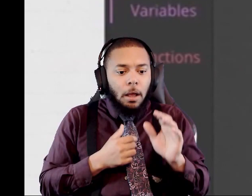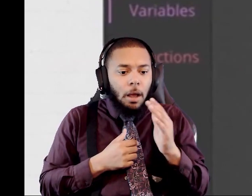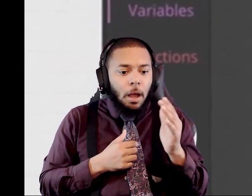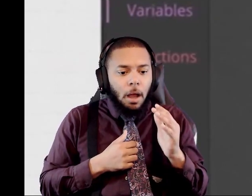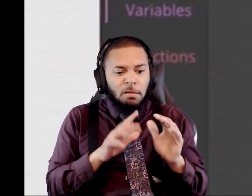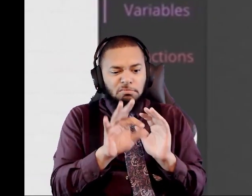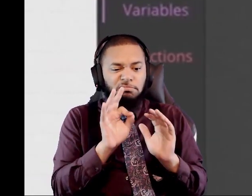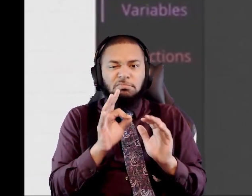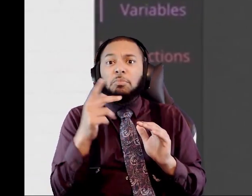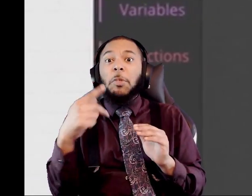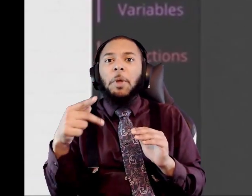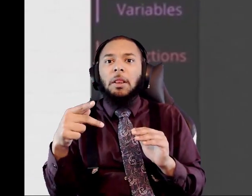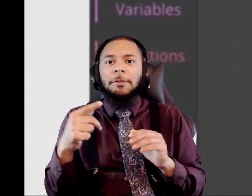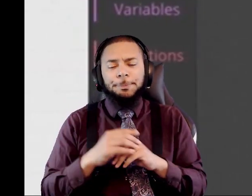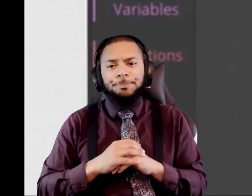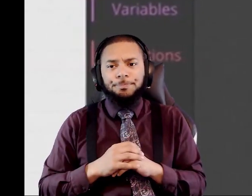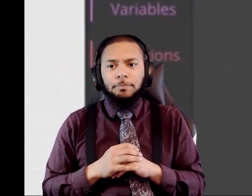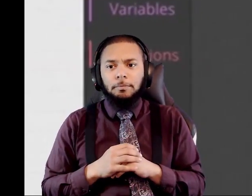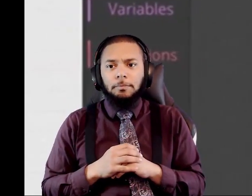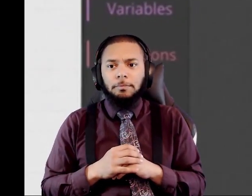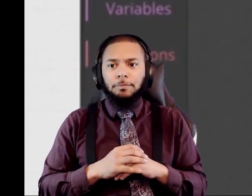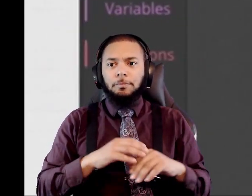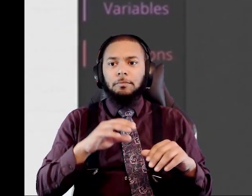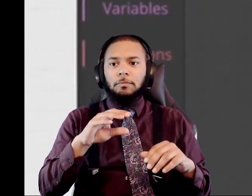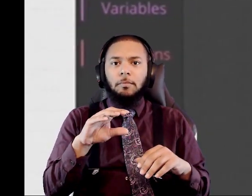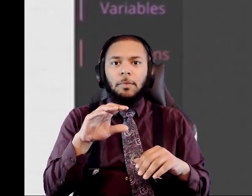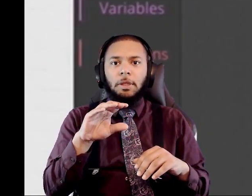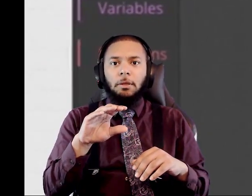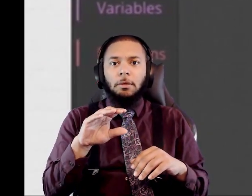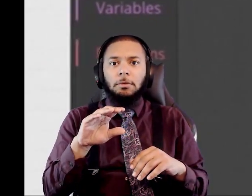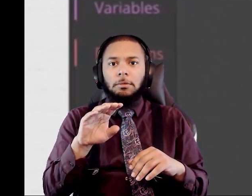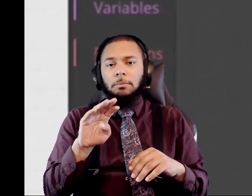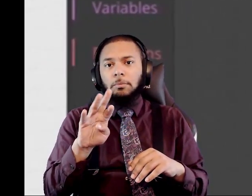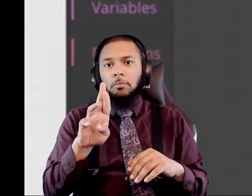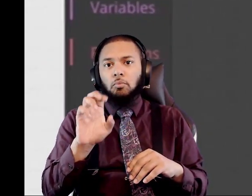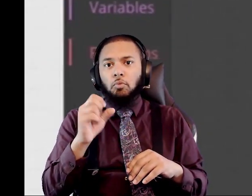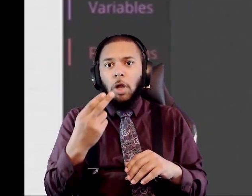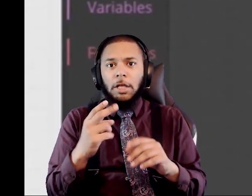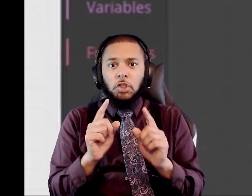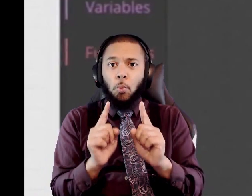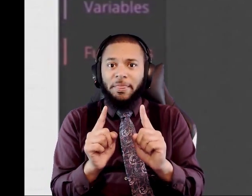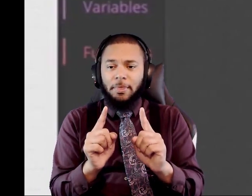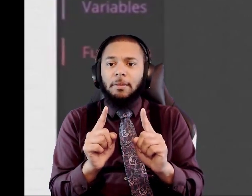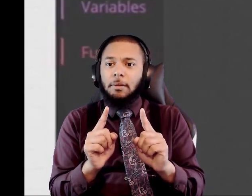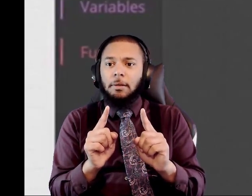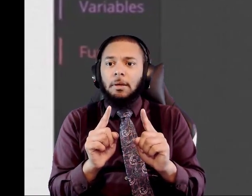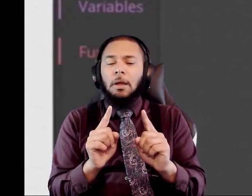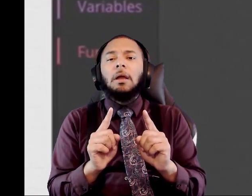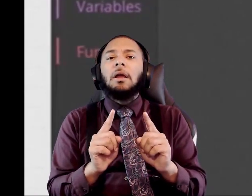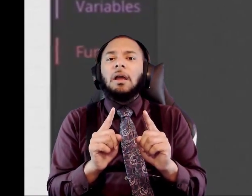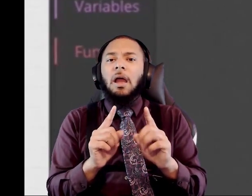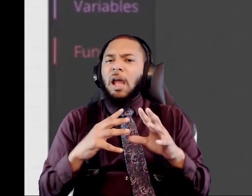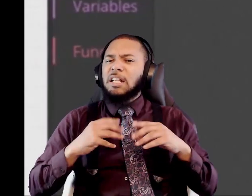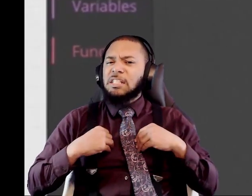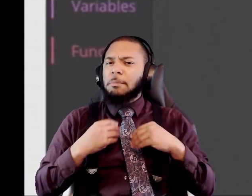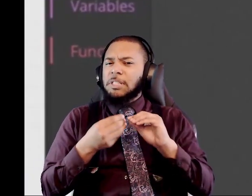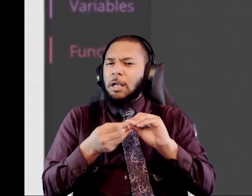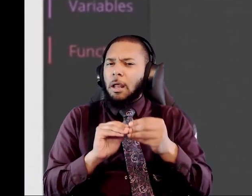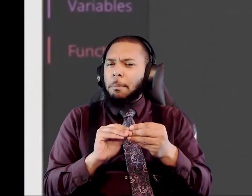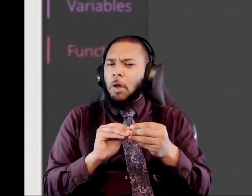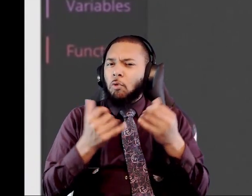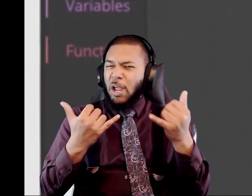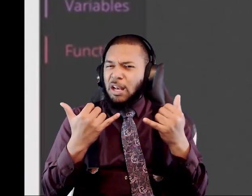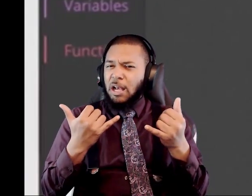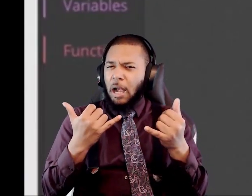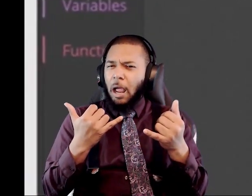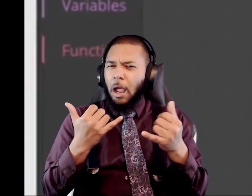purple. And brush with takes a number as input. So it's set to 6 right